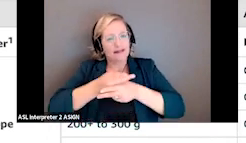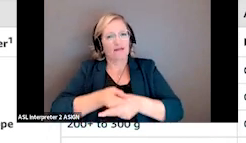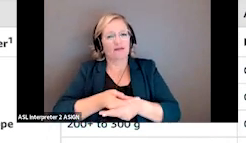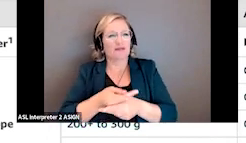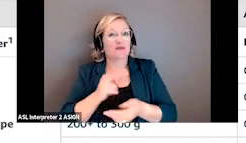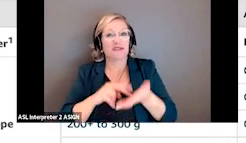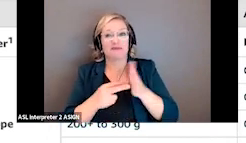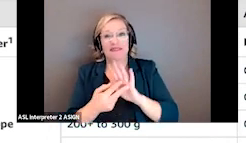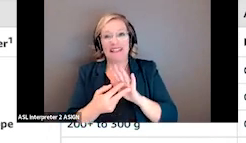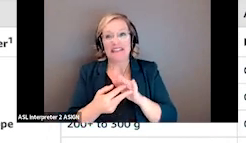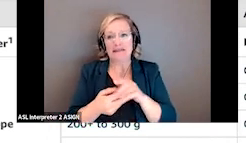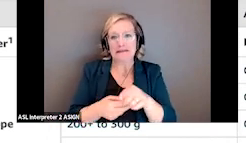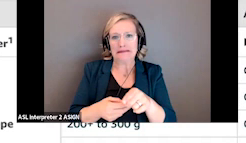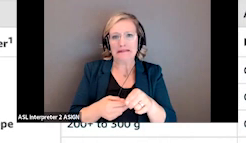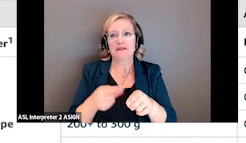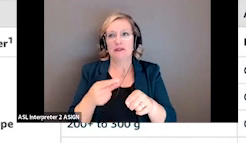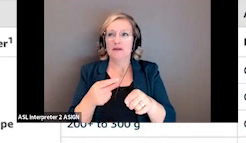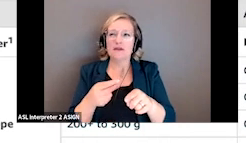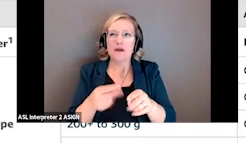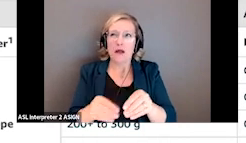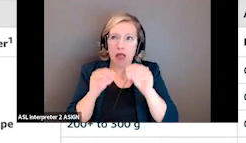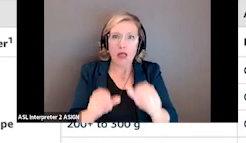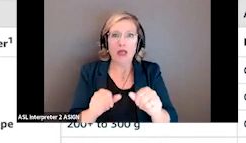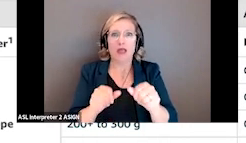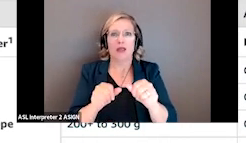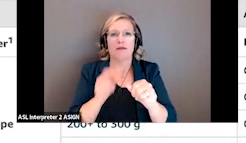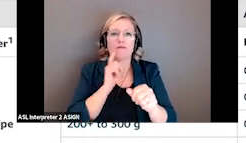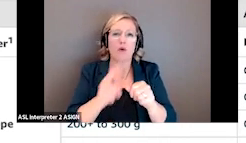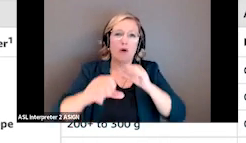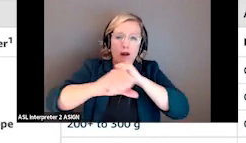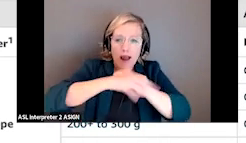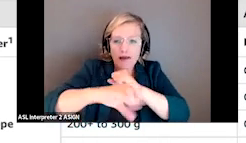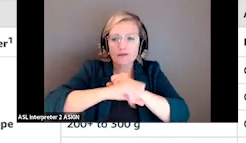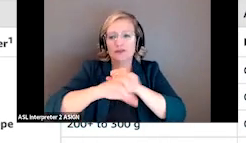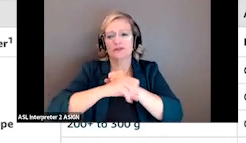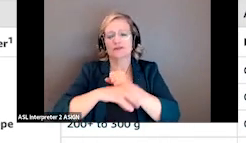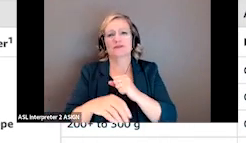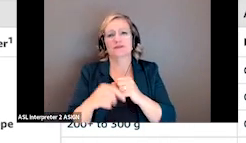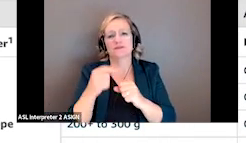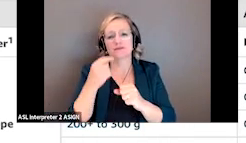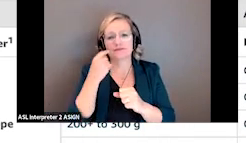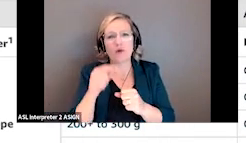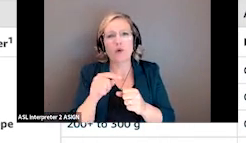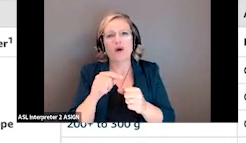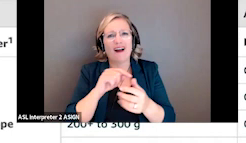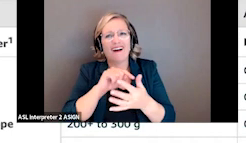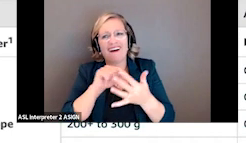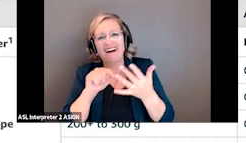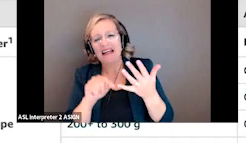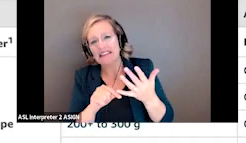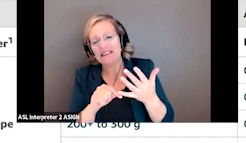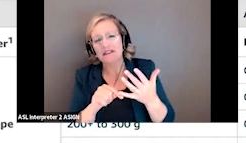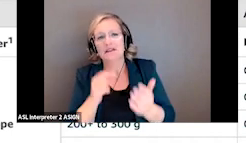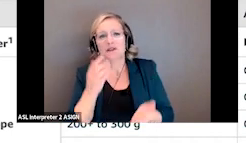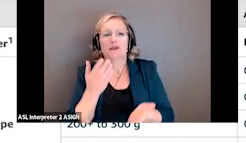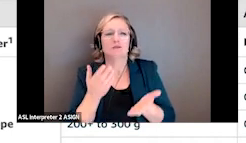our advertising for a product that is that inexpensive. But it is a potential opportunity to offer a